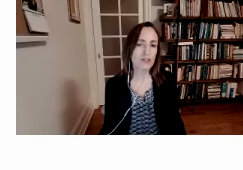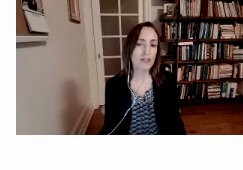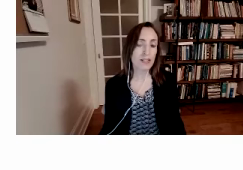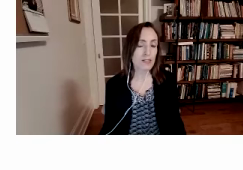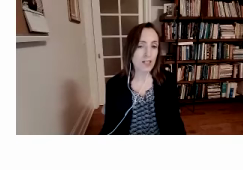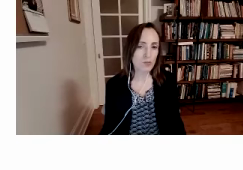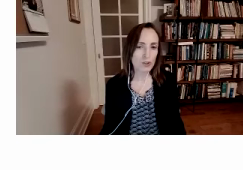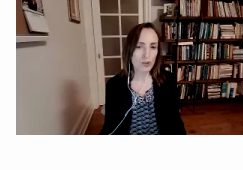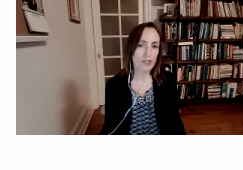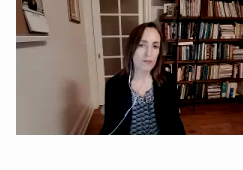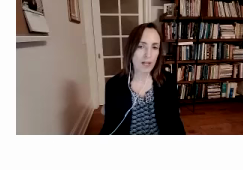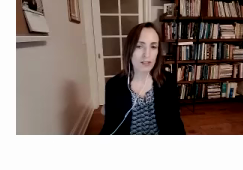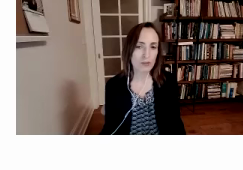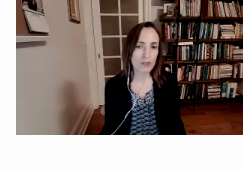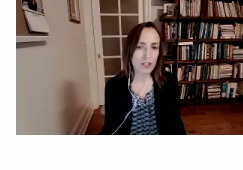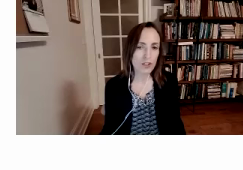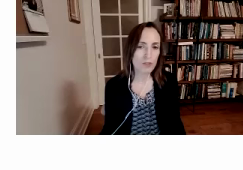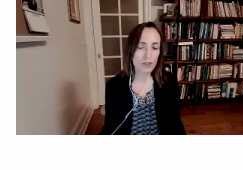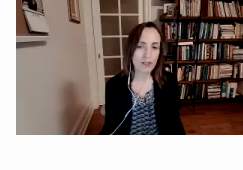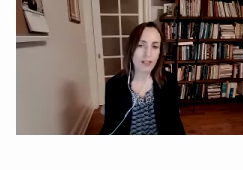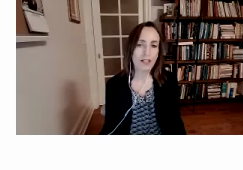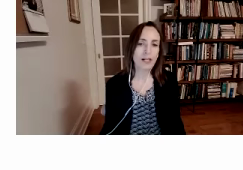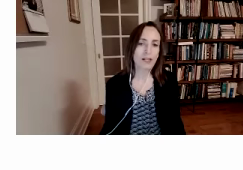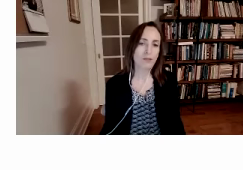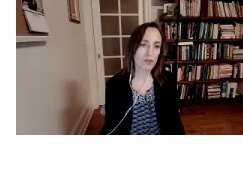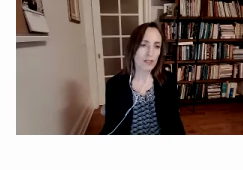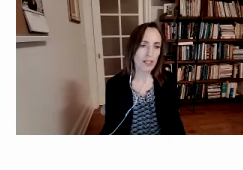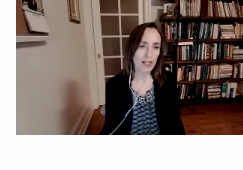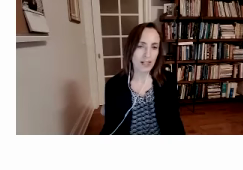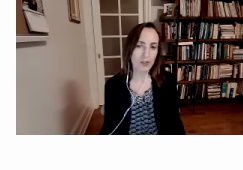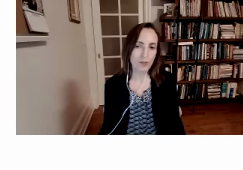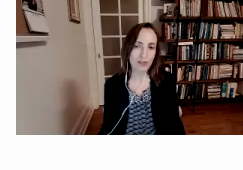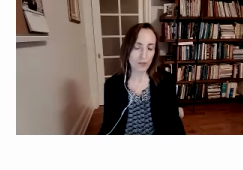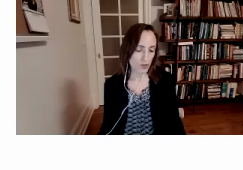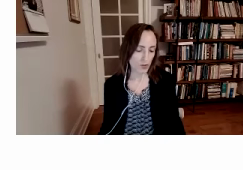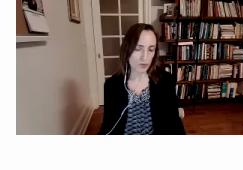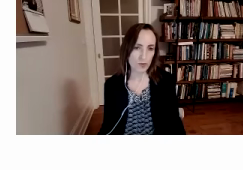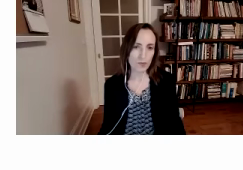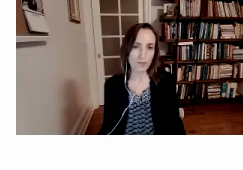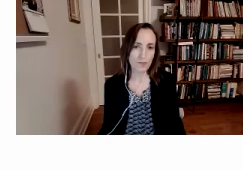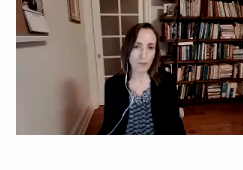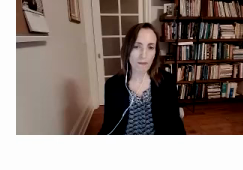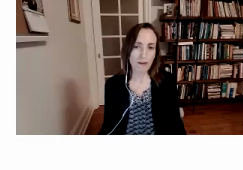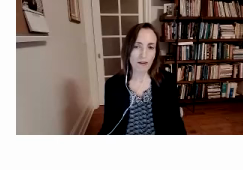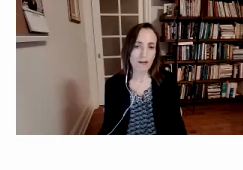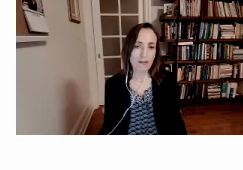However, it's accessible due to the semantic relation between marmalade and homemade preserves.